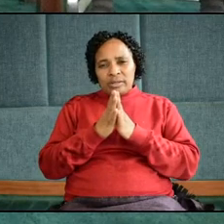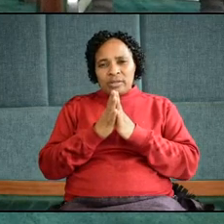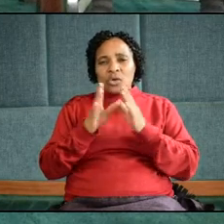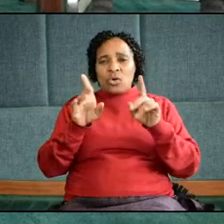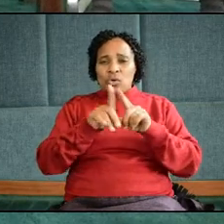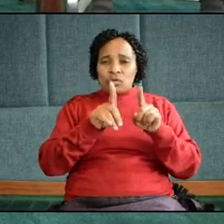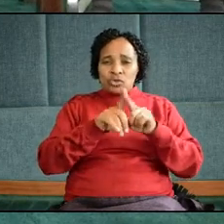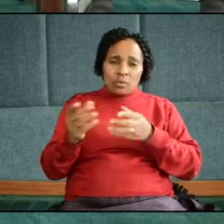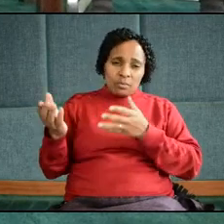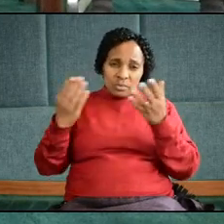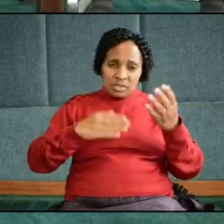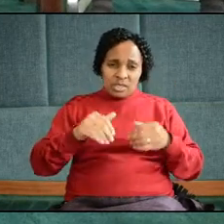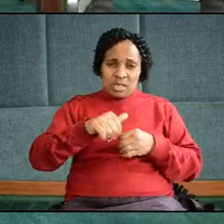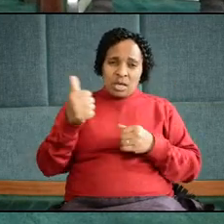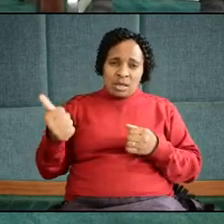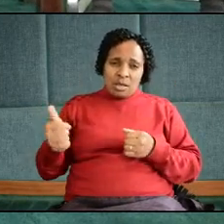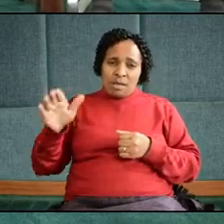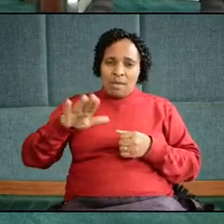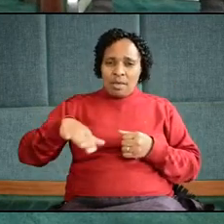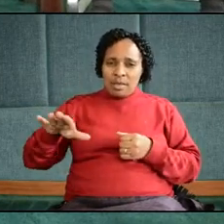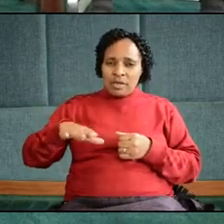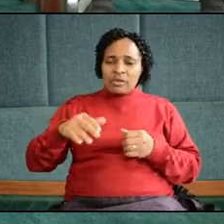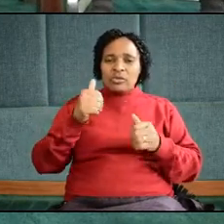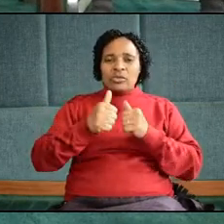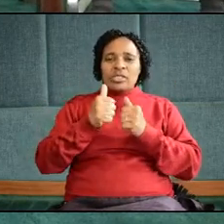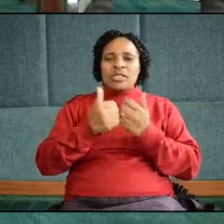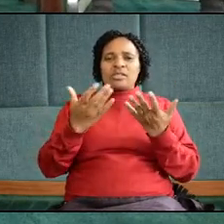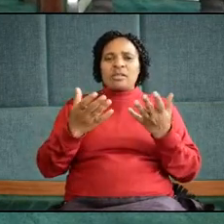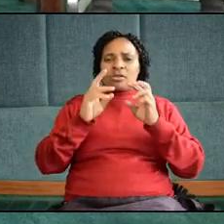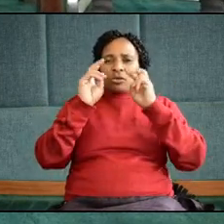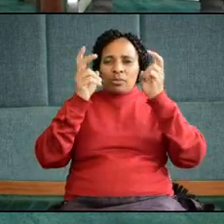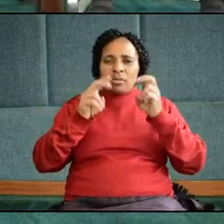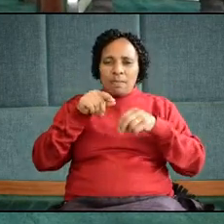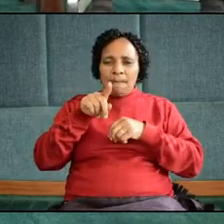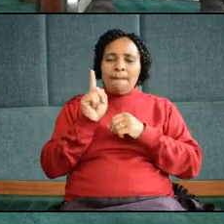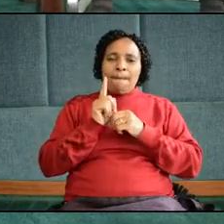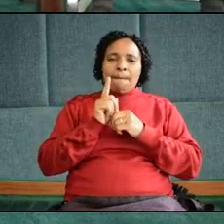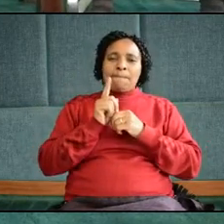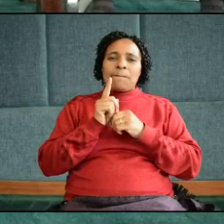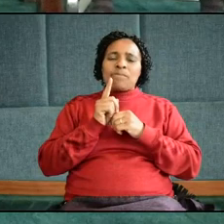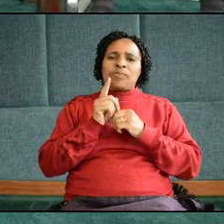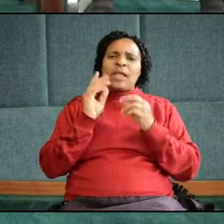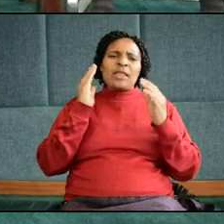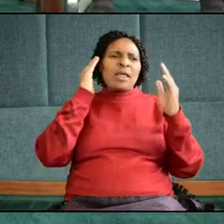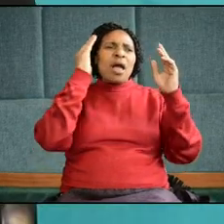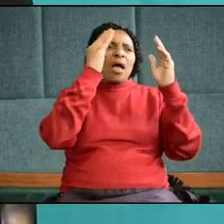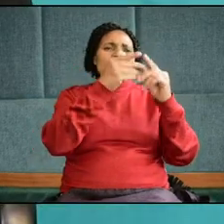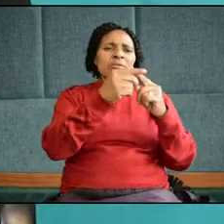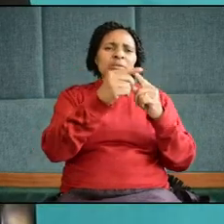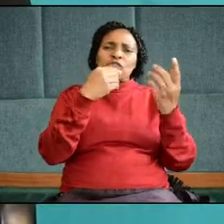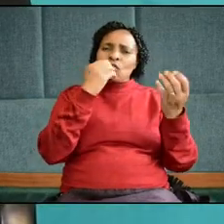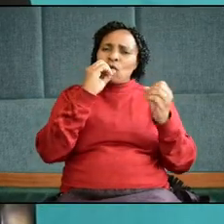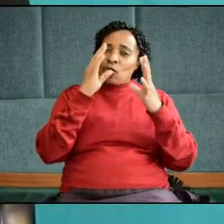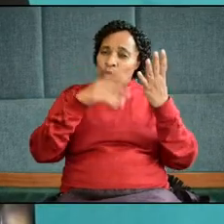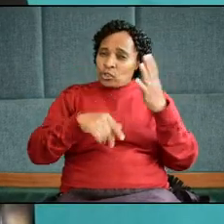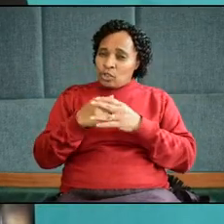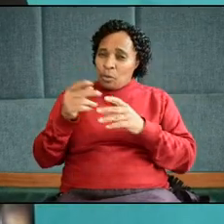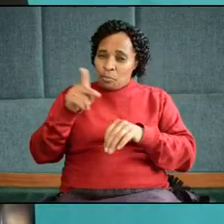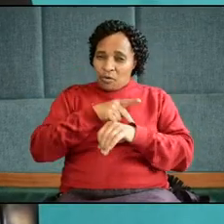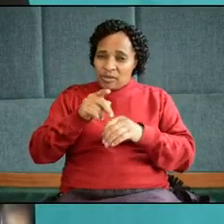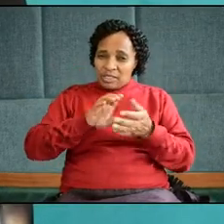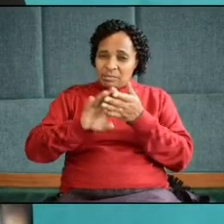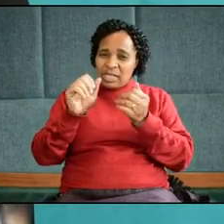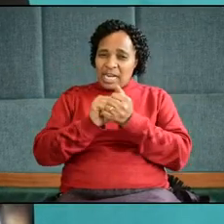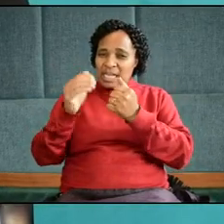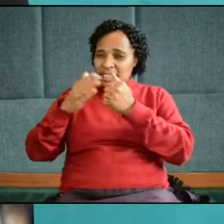also, this brings in another thought, which is a whole other topic in itself. Mm-hmm. The aspects, because it talks about, Proverbs